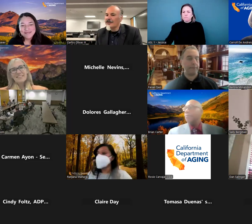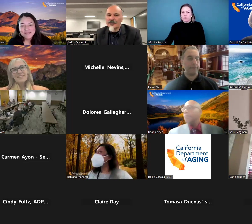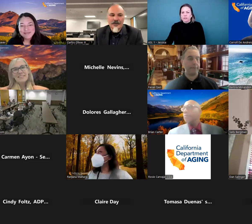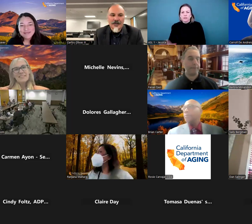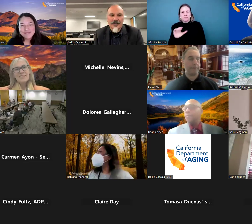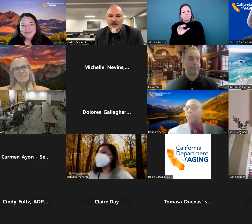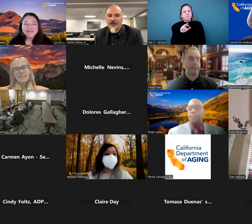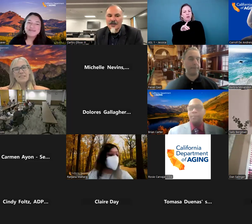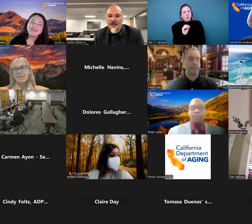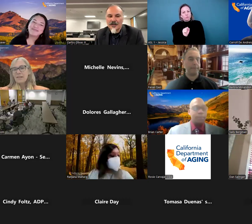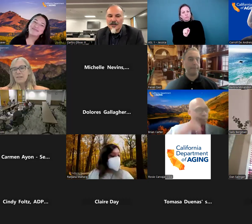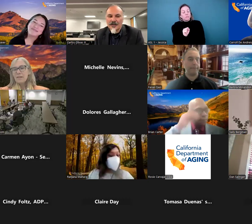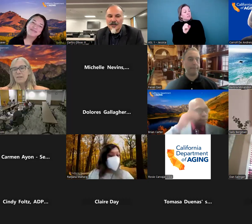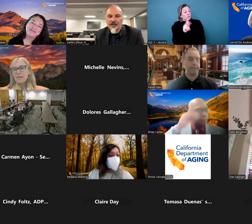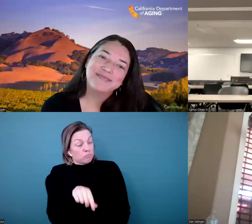Great. Anybody else?